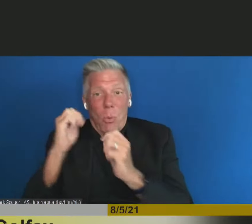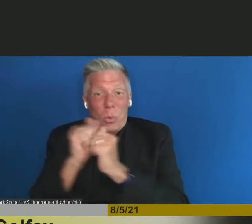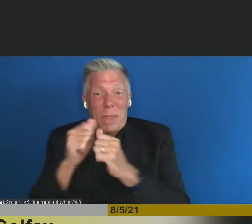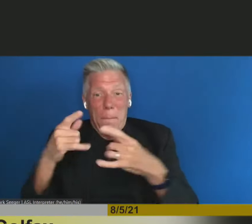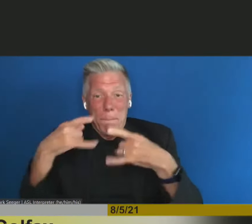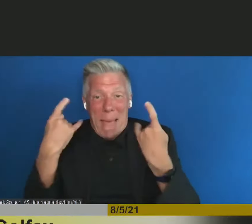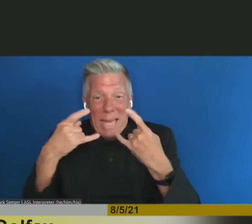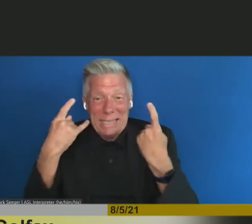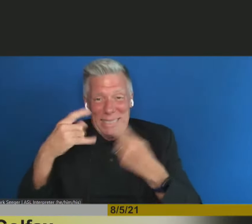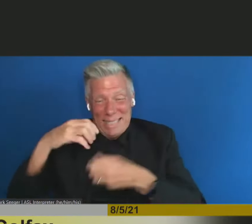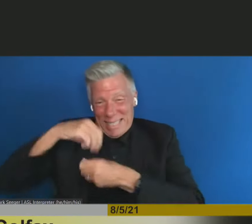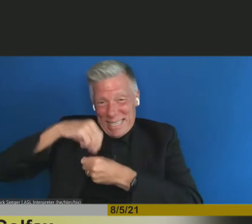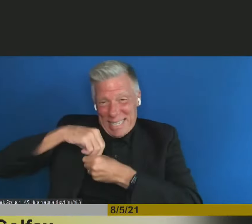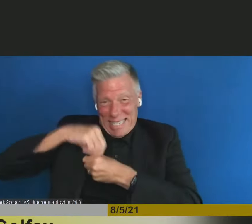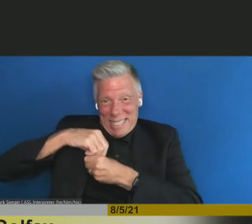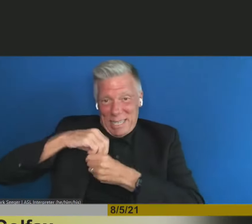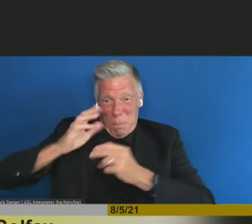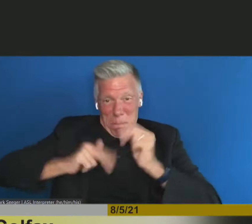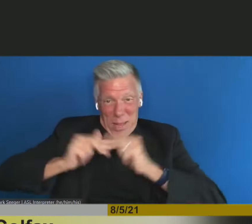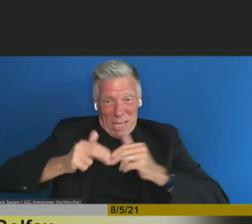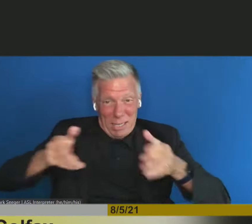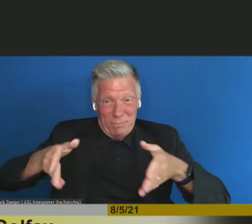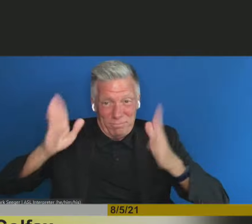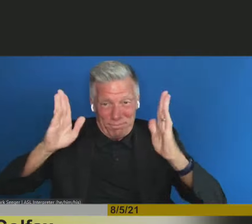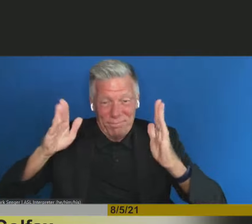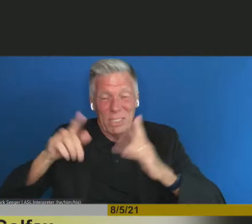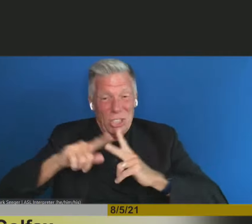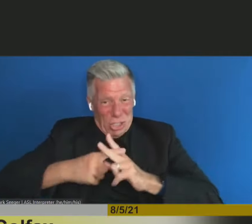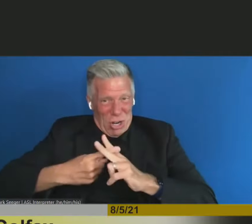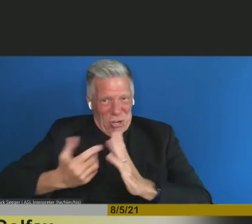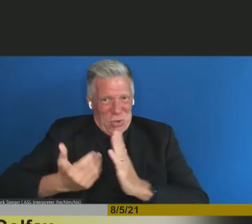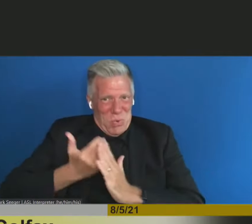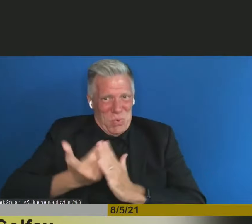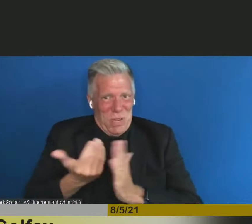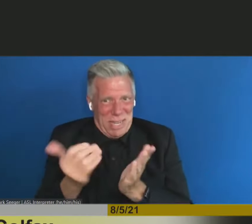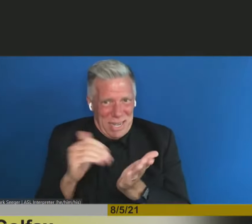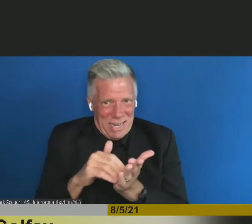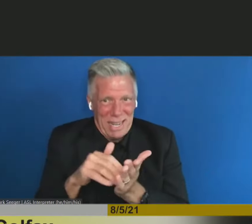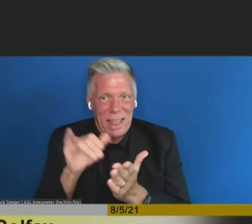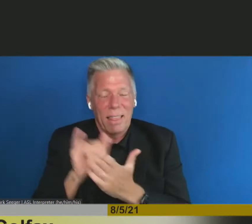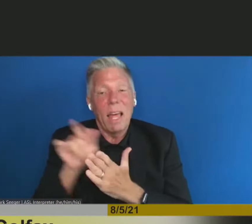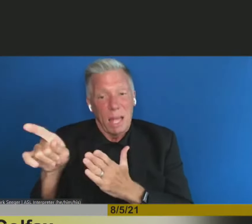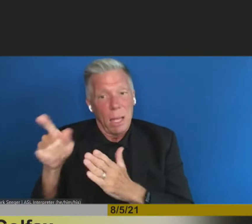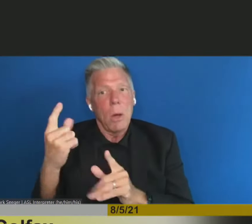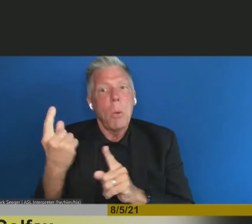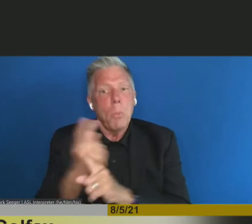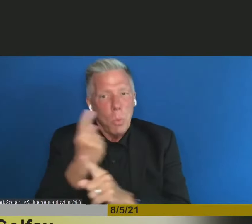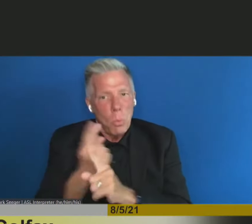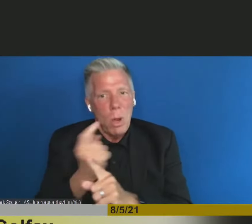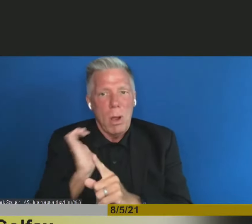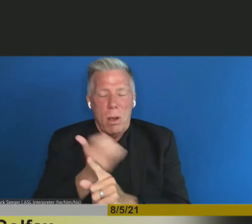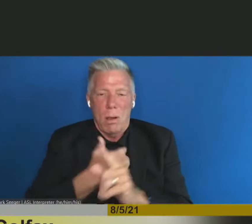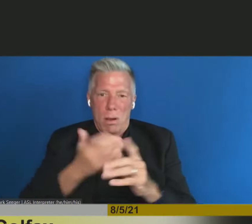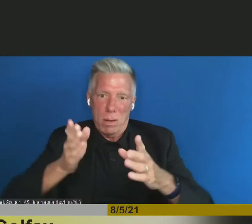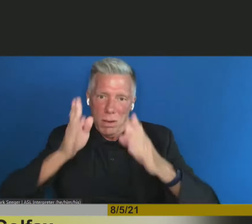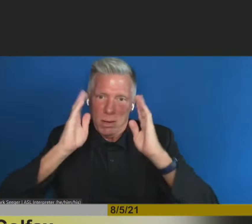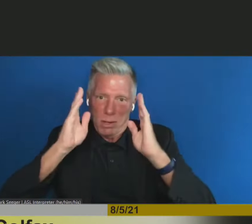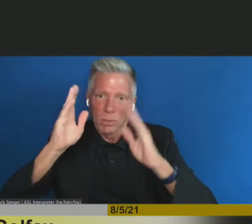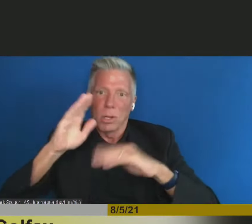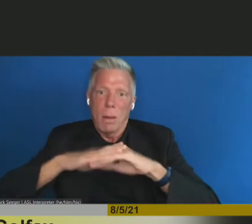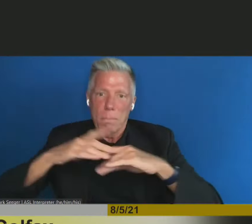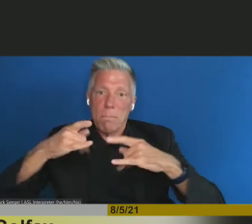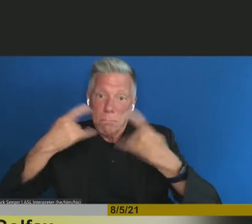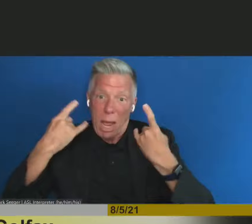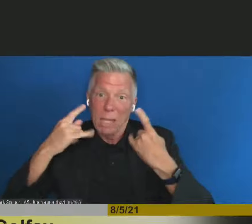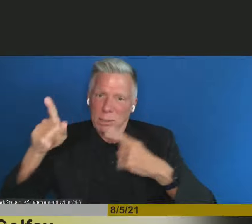indoor masking mandate coming back in, that did appropriately focus our attention on masks. But I